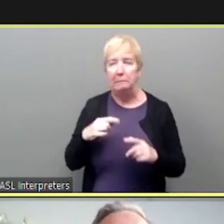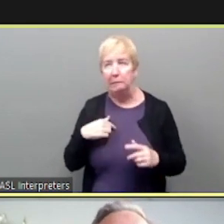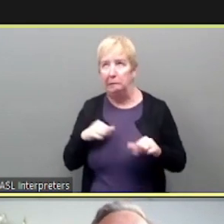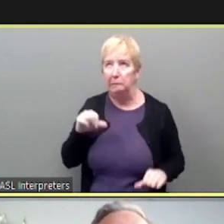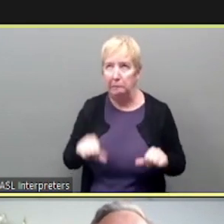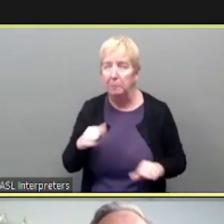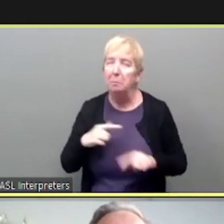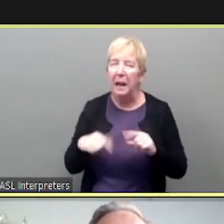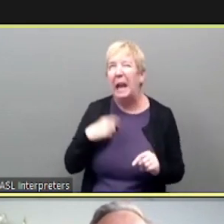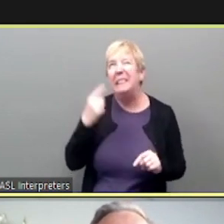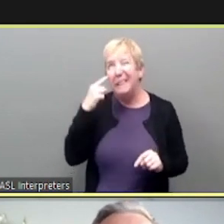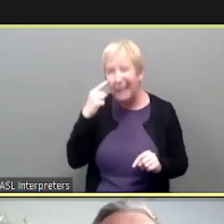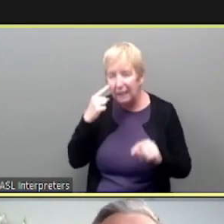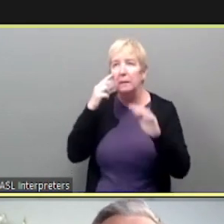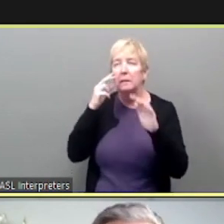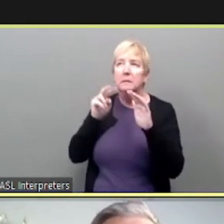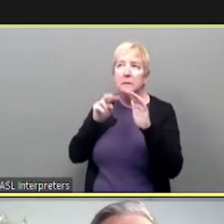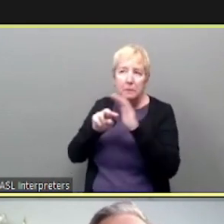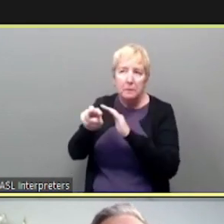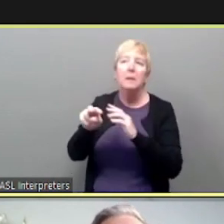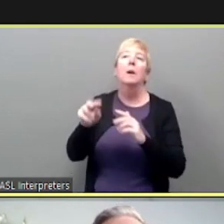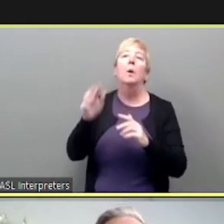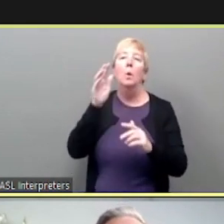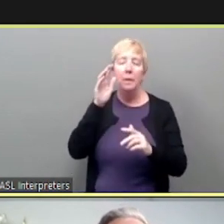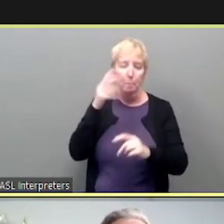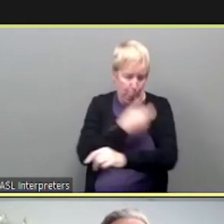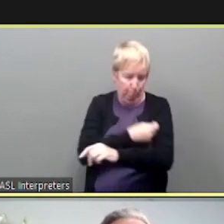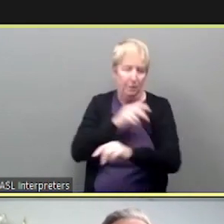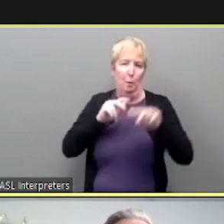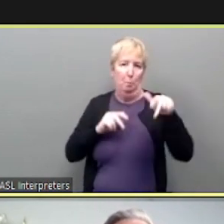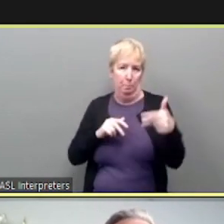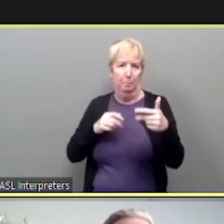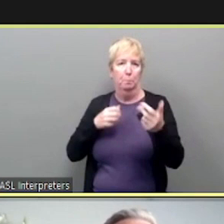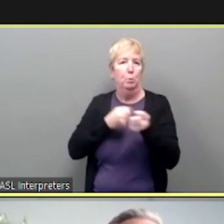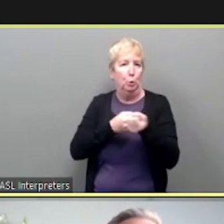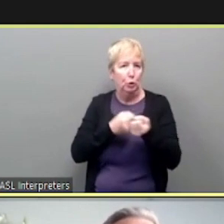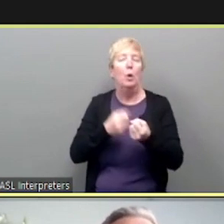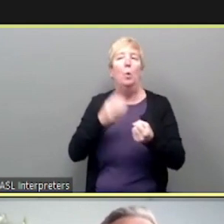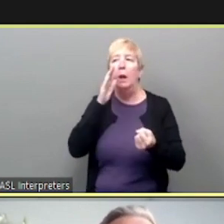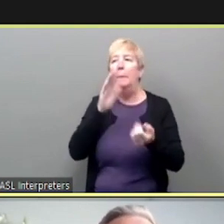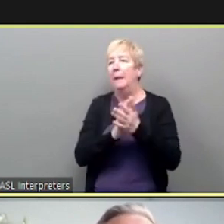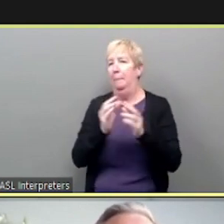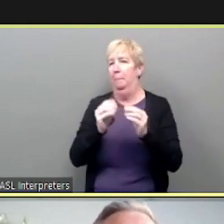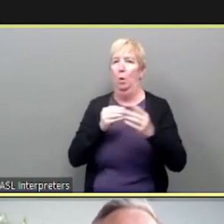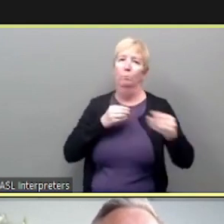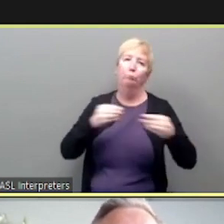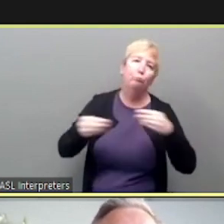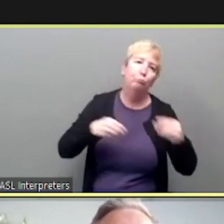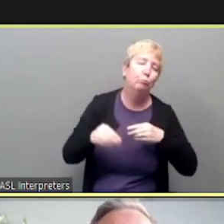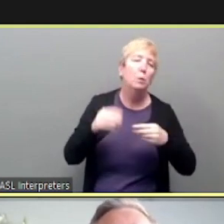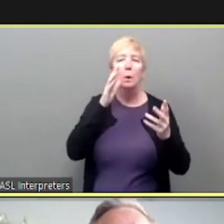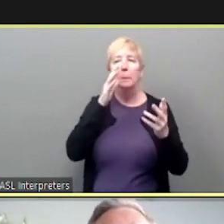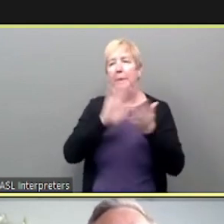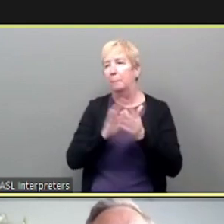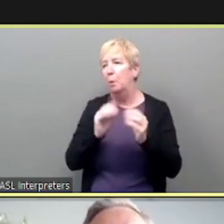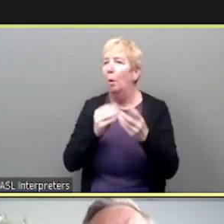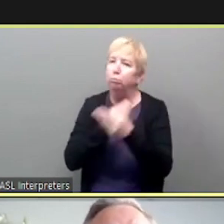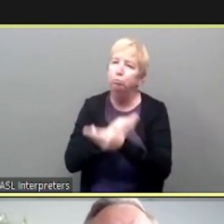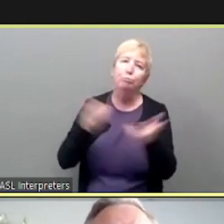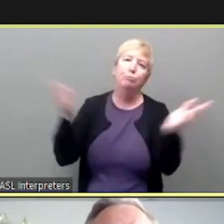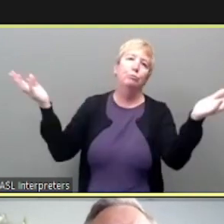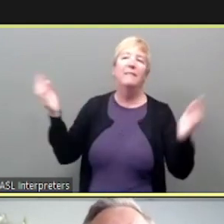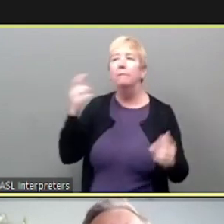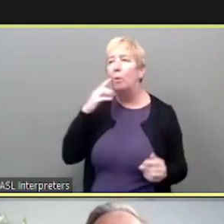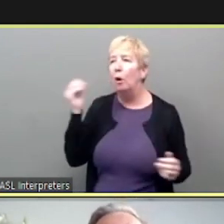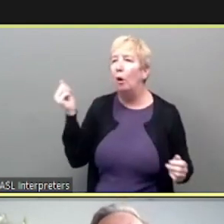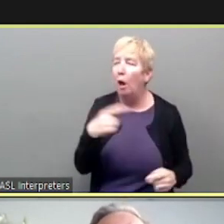and that I don't know when, but sometime in the next couple of months, we may be getting messages from Washington that really boosters are for